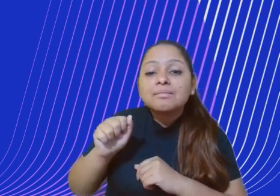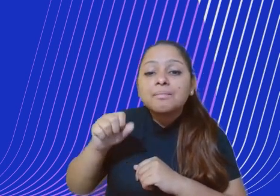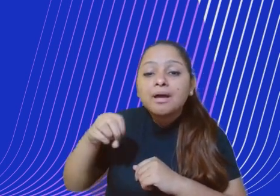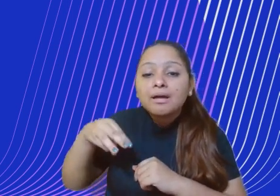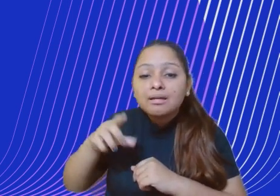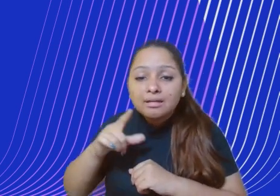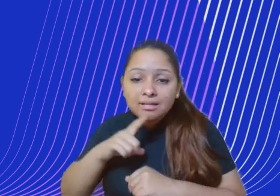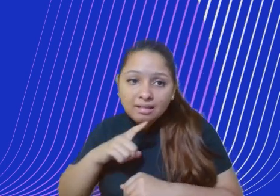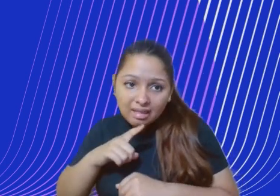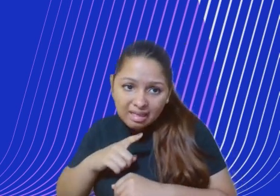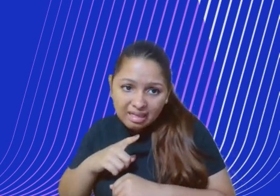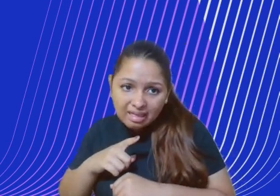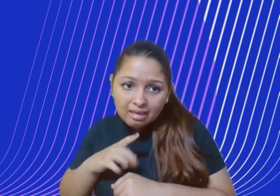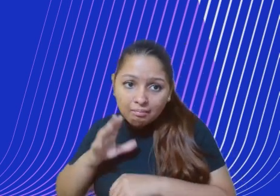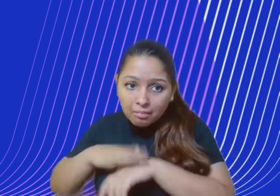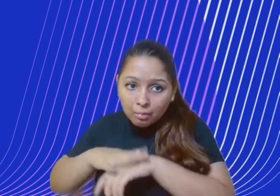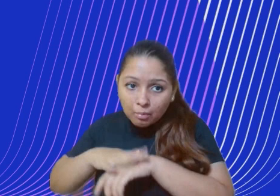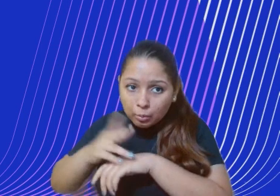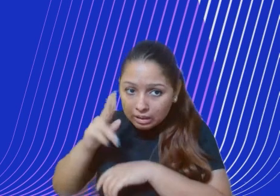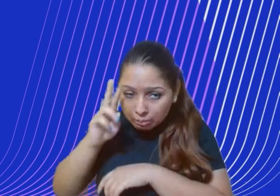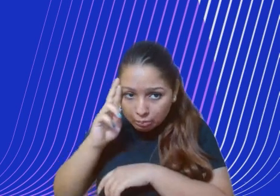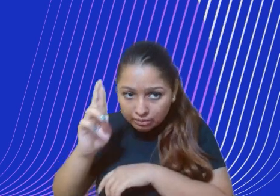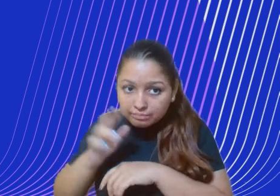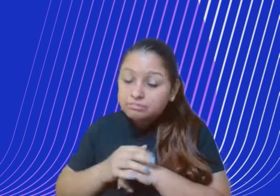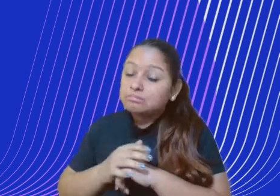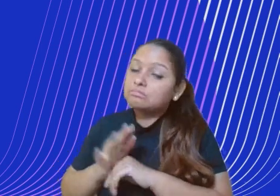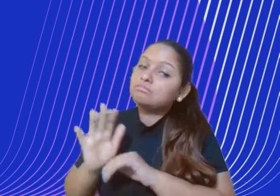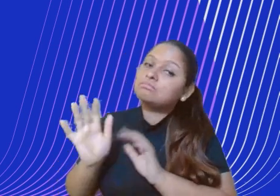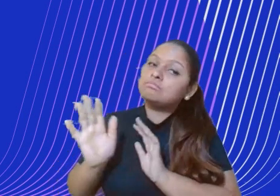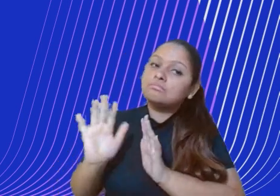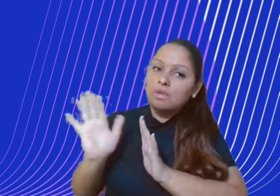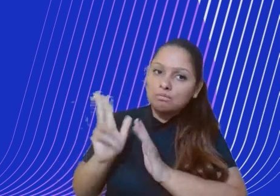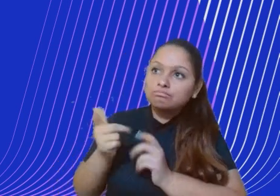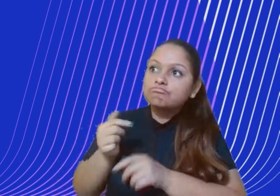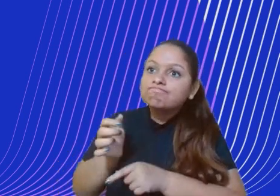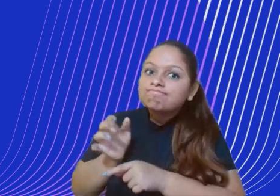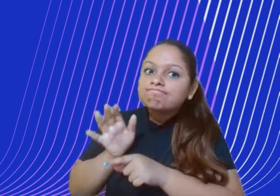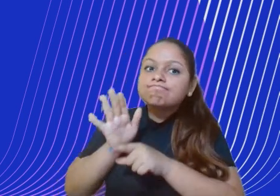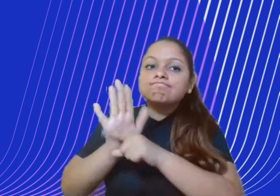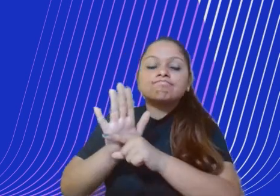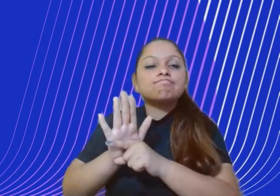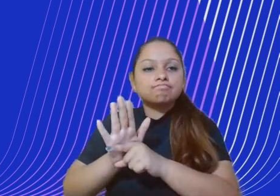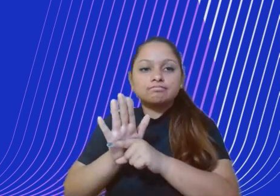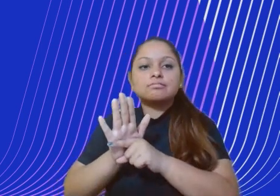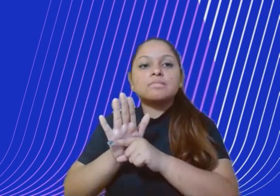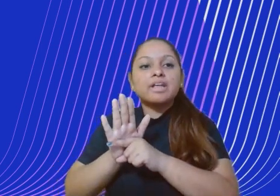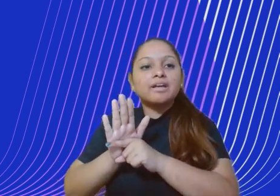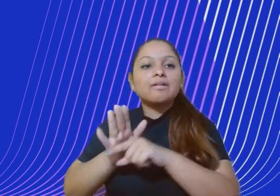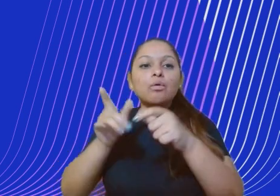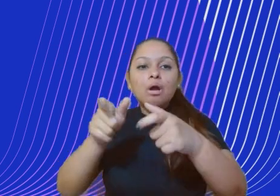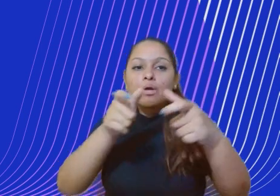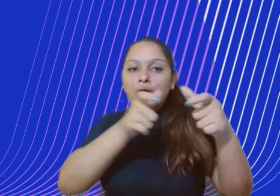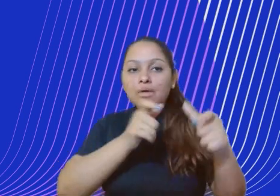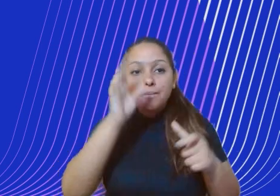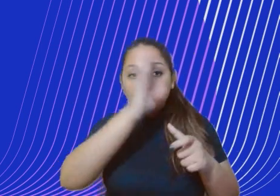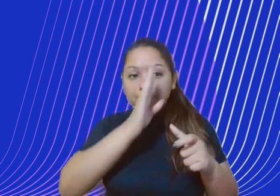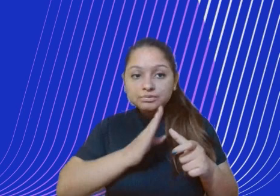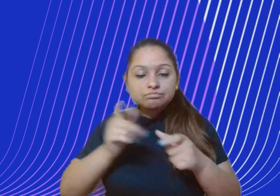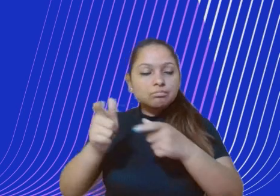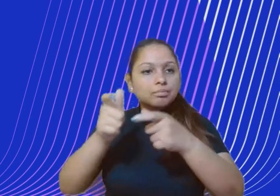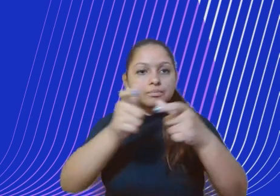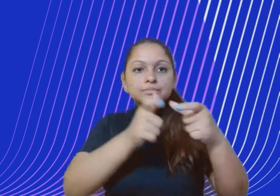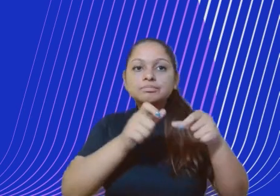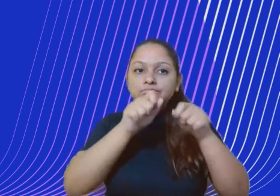here. It's not just that. CIMATEC will coordinate for different institutions of the entire country. That's the interesting part for the entire